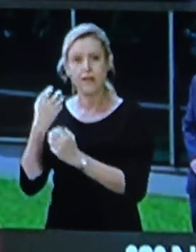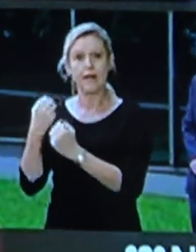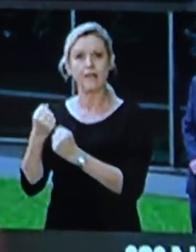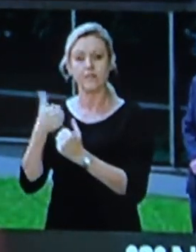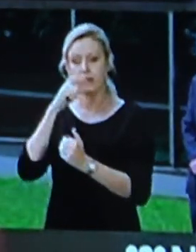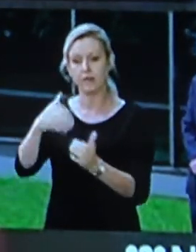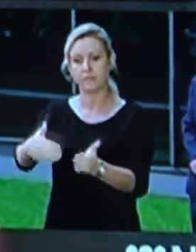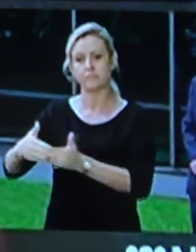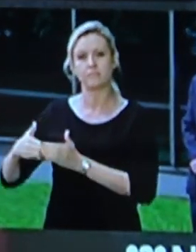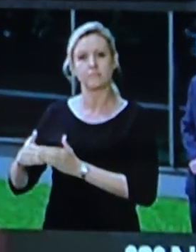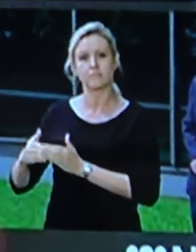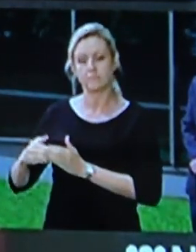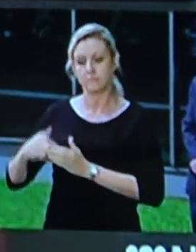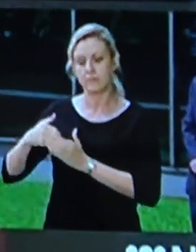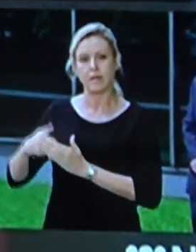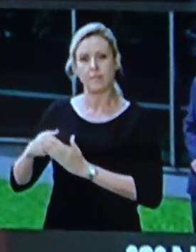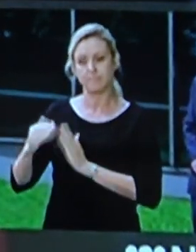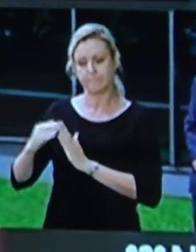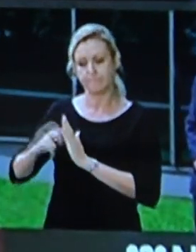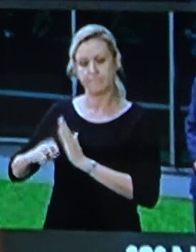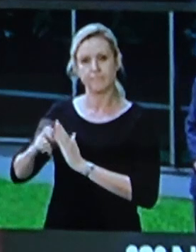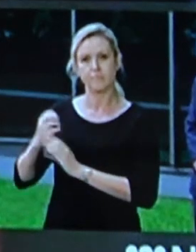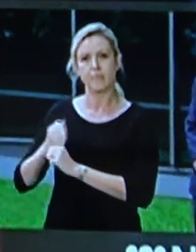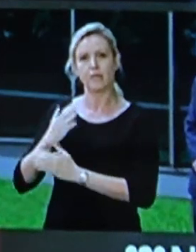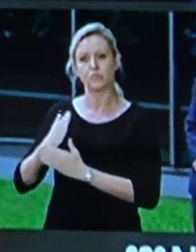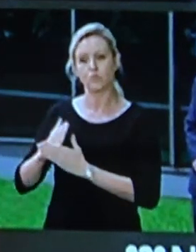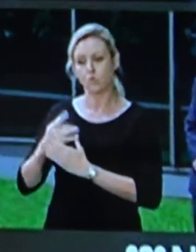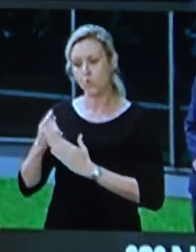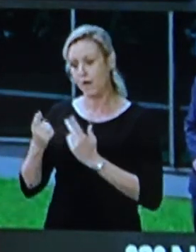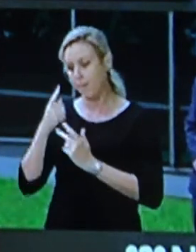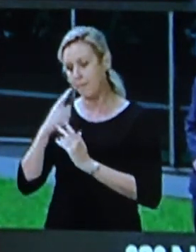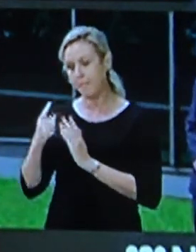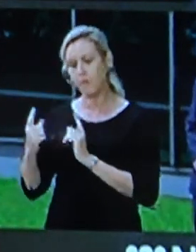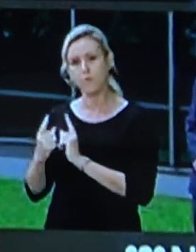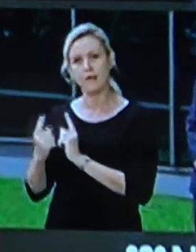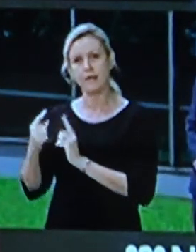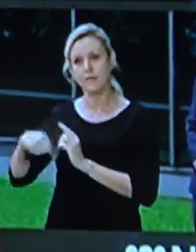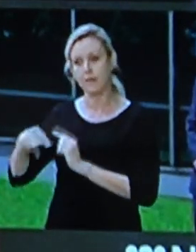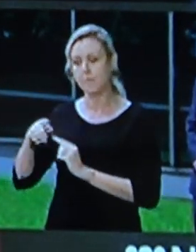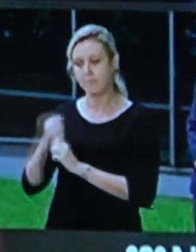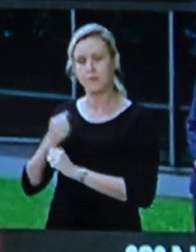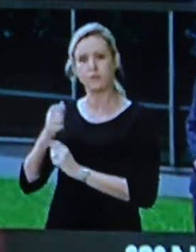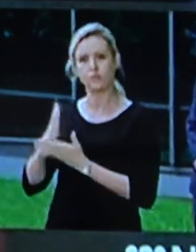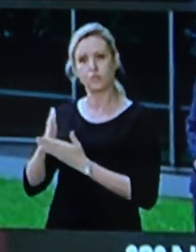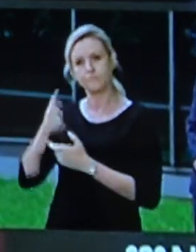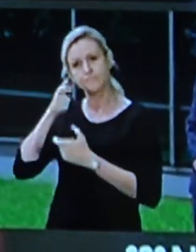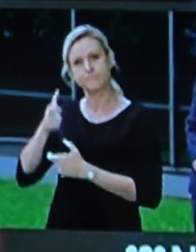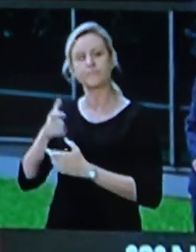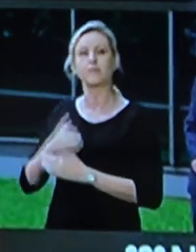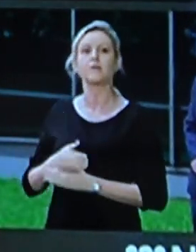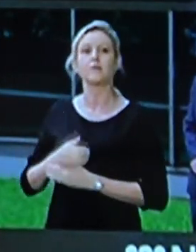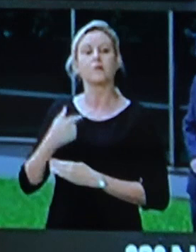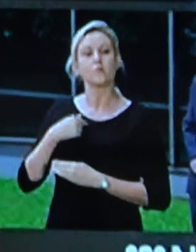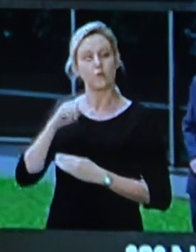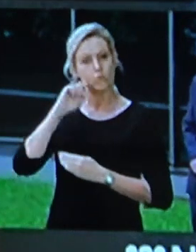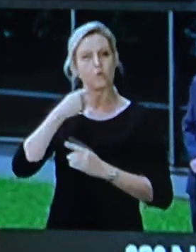more importantly, you can isolate those that do and make sure their contacts are also on high alert. And this is a good thing. And we'll continue that